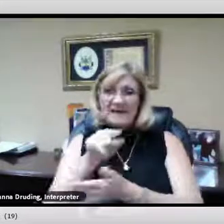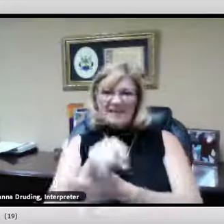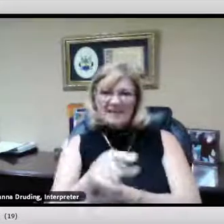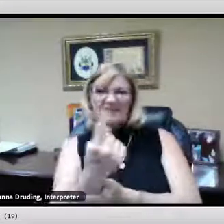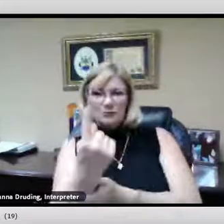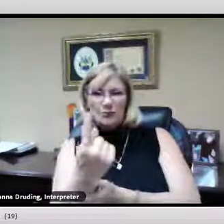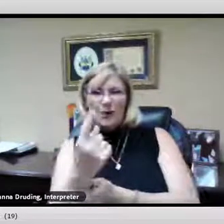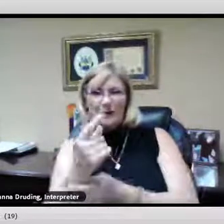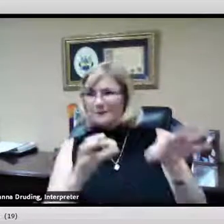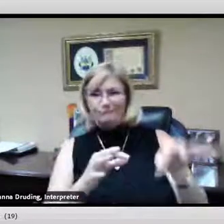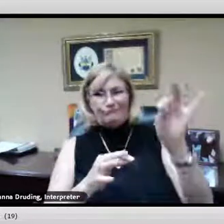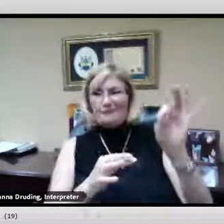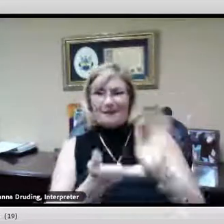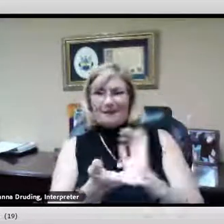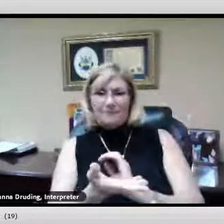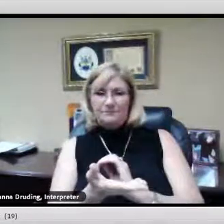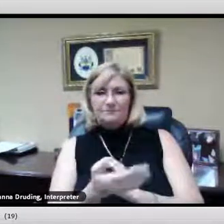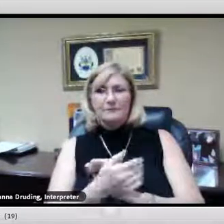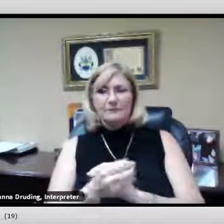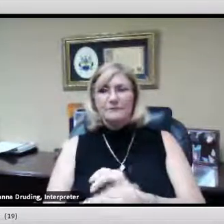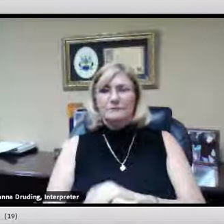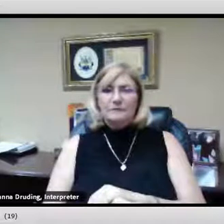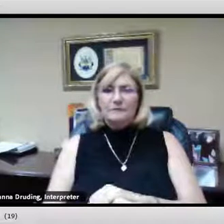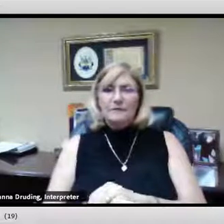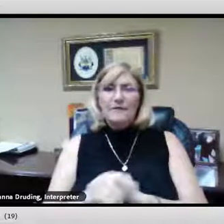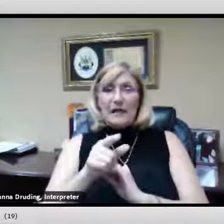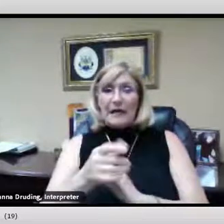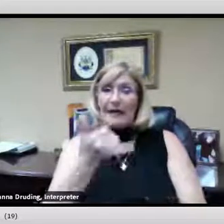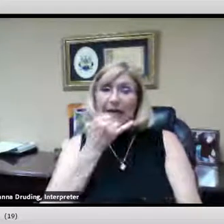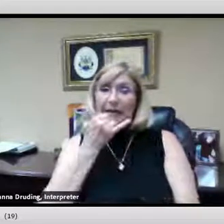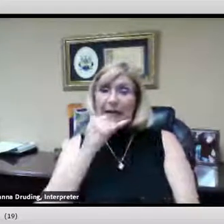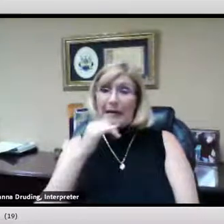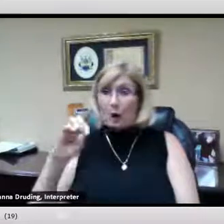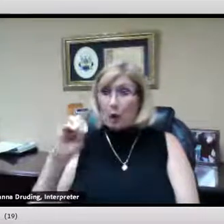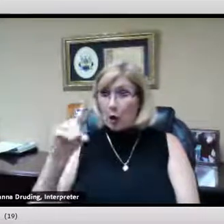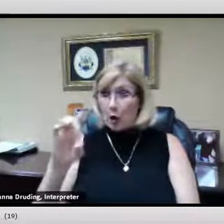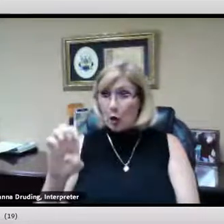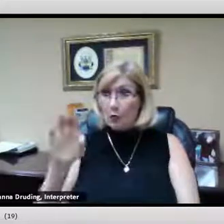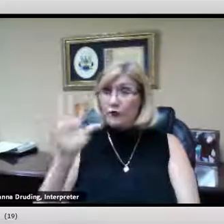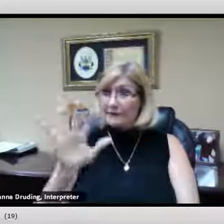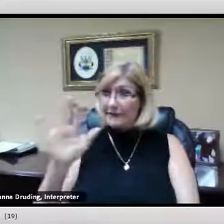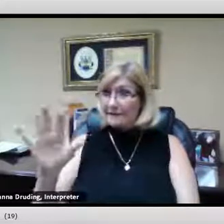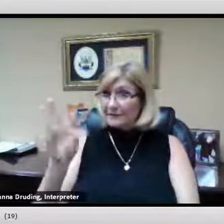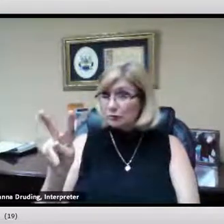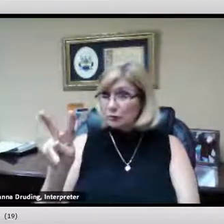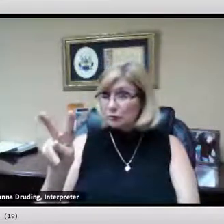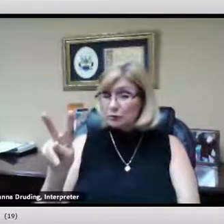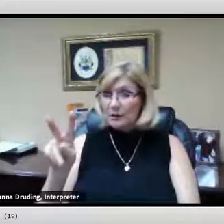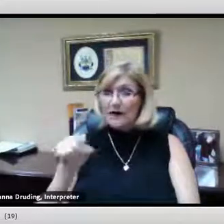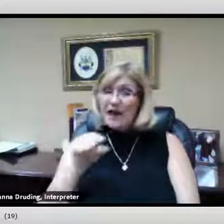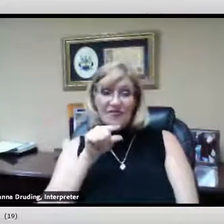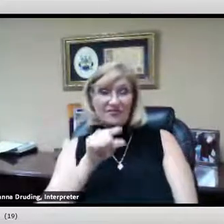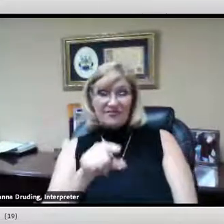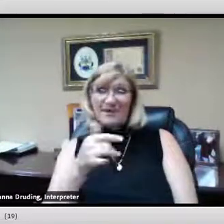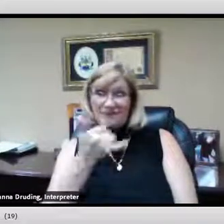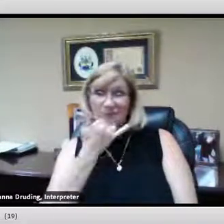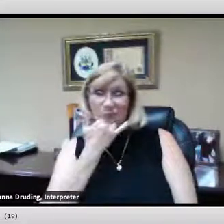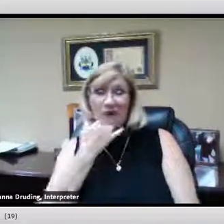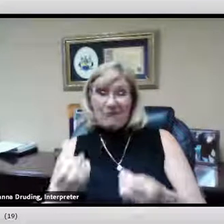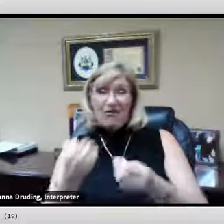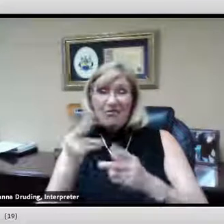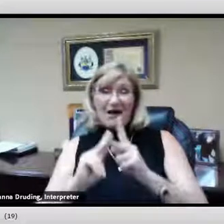kind of pulled out of thin air. Error code 552. Turns out that is a problem that some